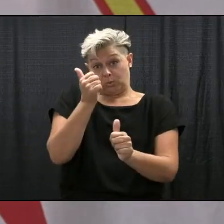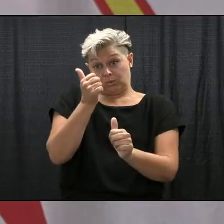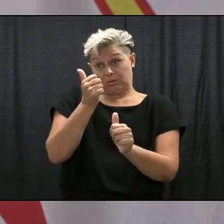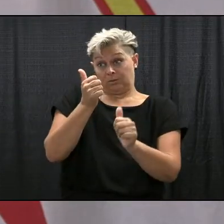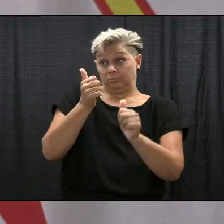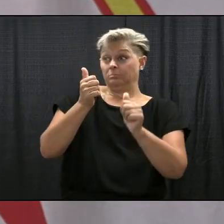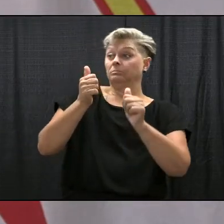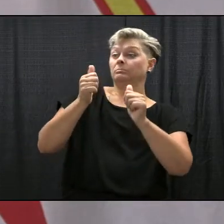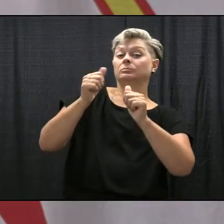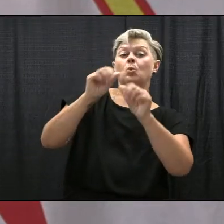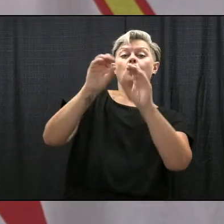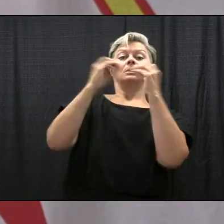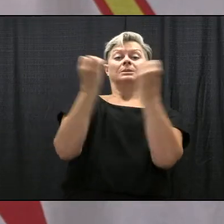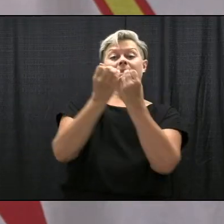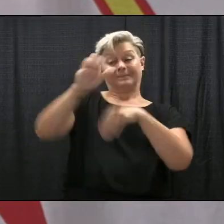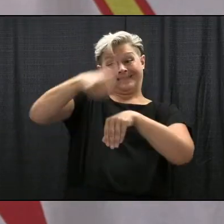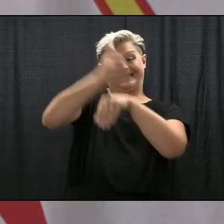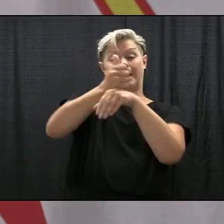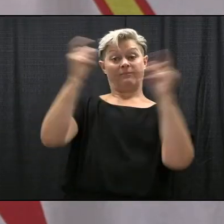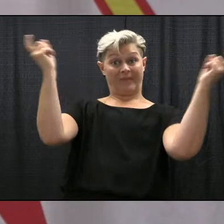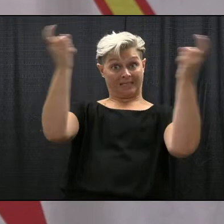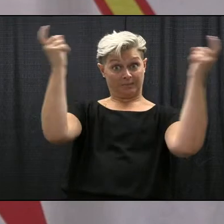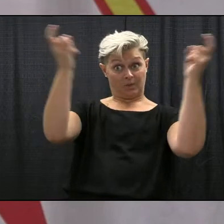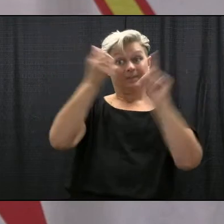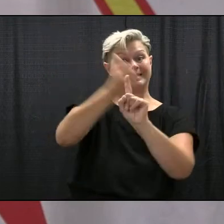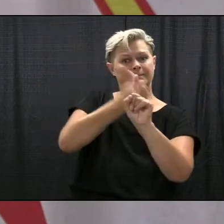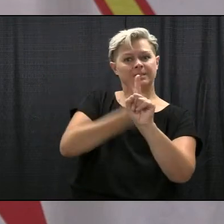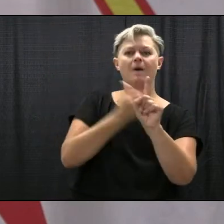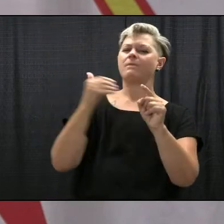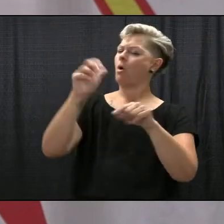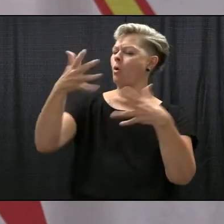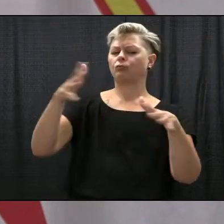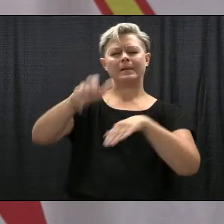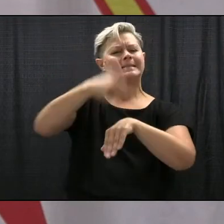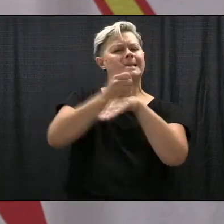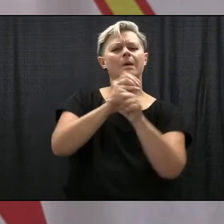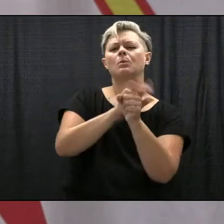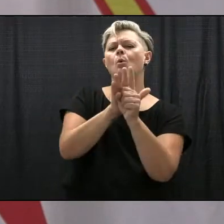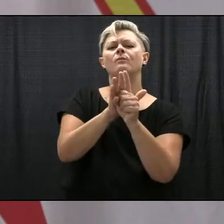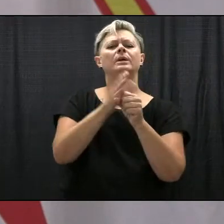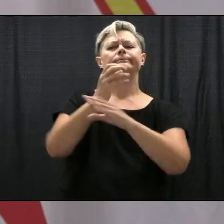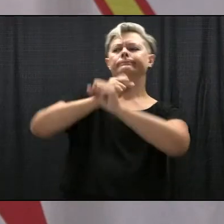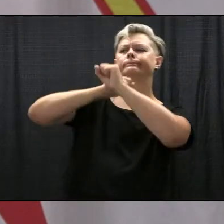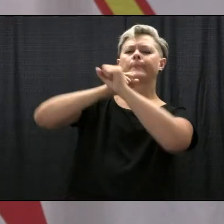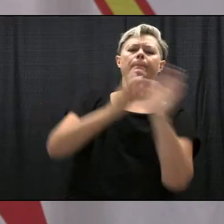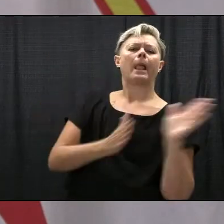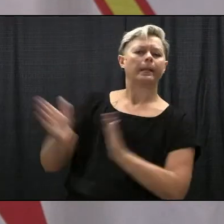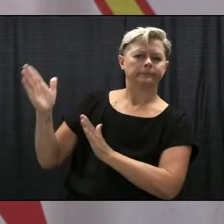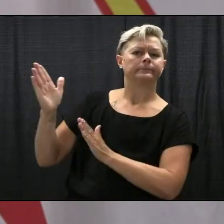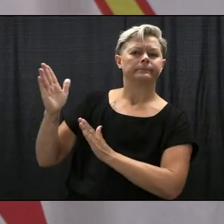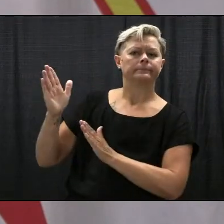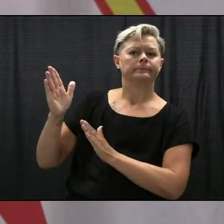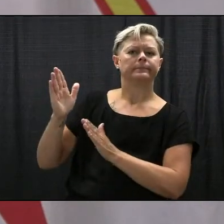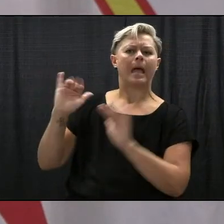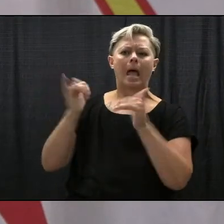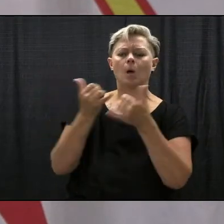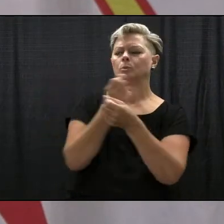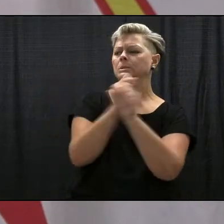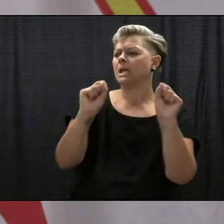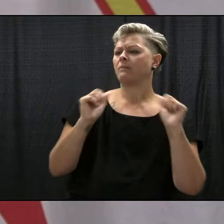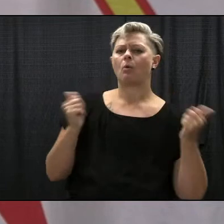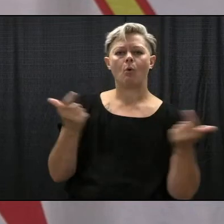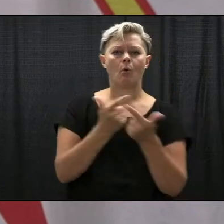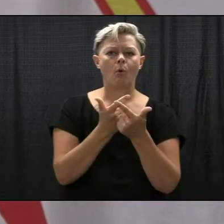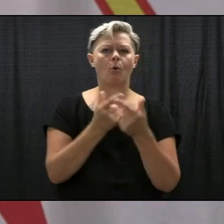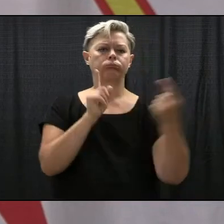have developed plans for how they're going to keep people safe and how they're going to, try to